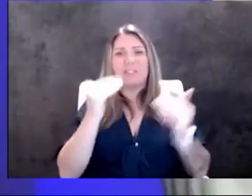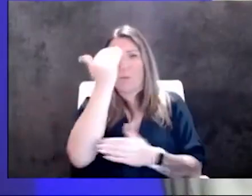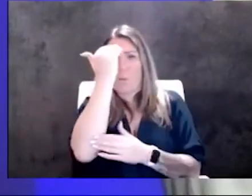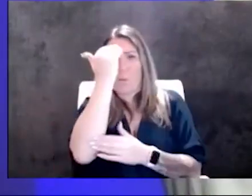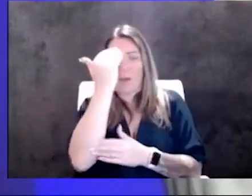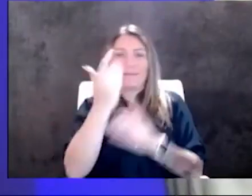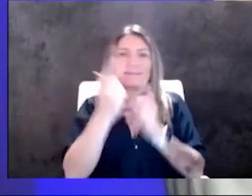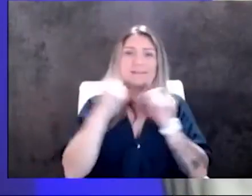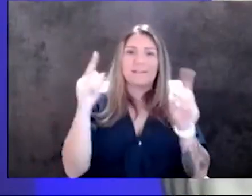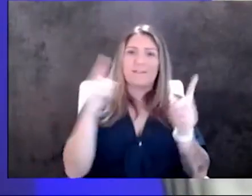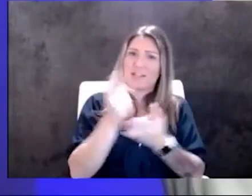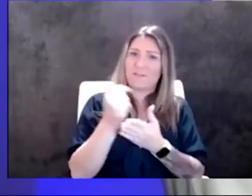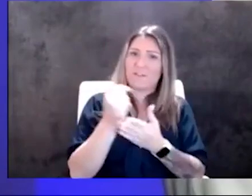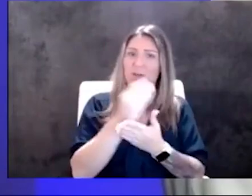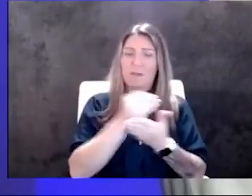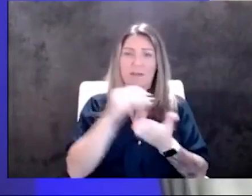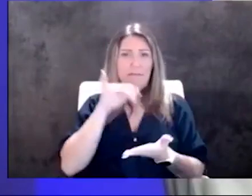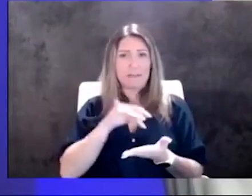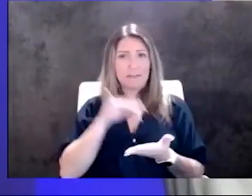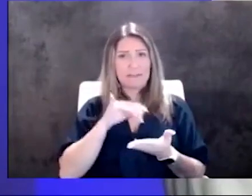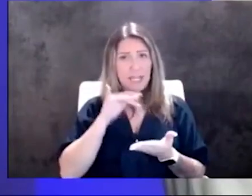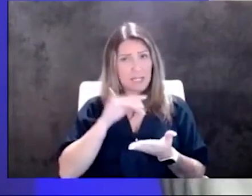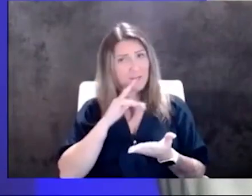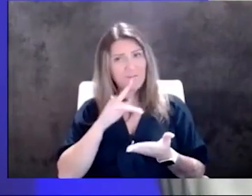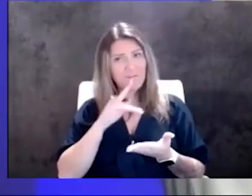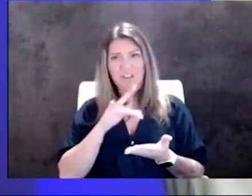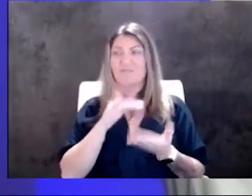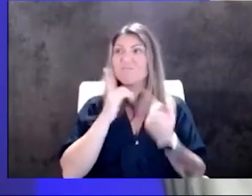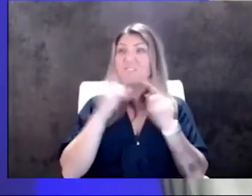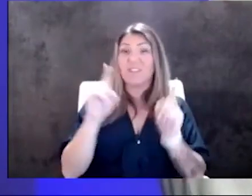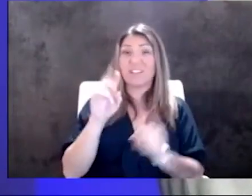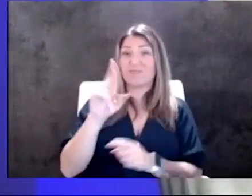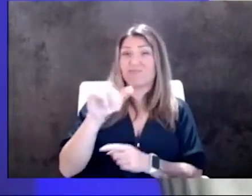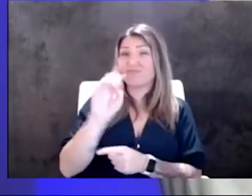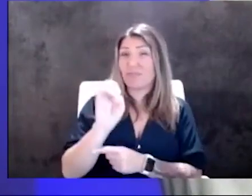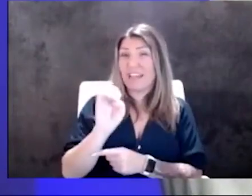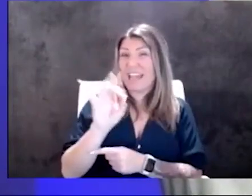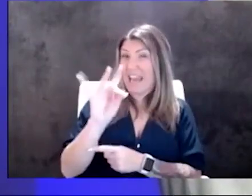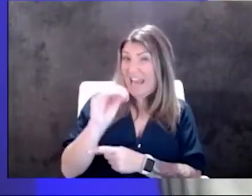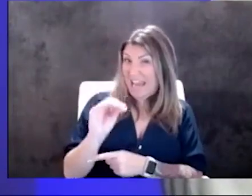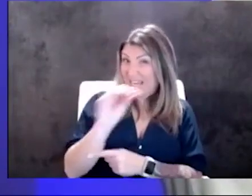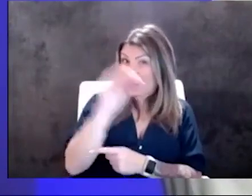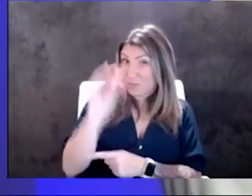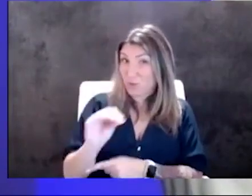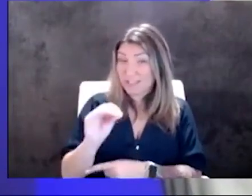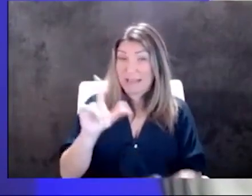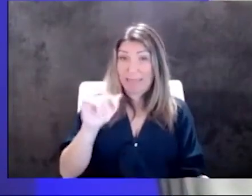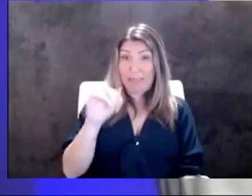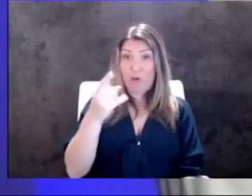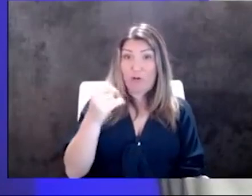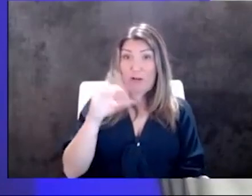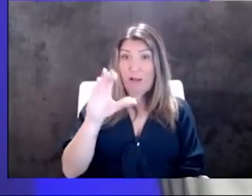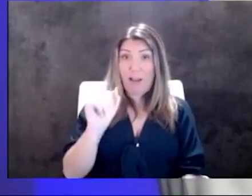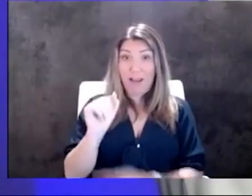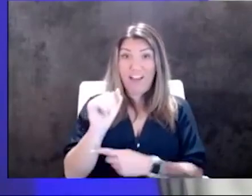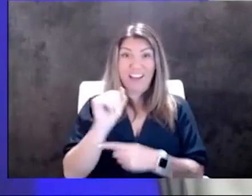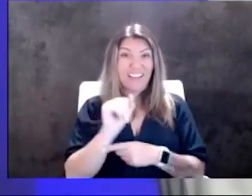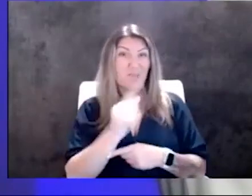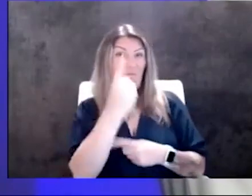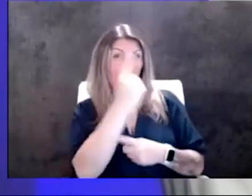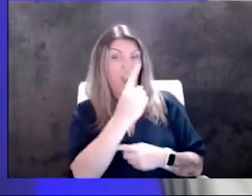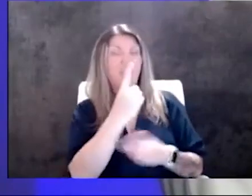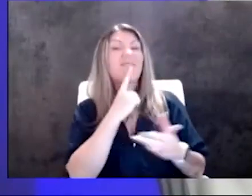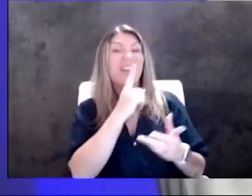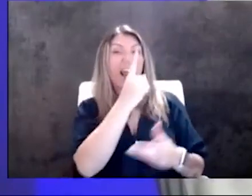In the study, we showed, an effective rate of about 80%. So I said Lyrica takes 8 patients, to treat one effectively. This was almost the flip of that.